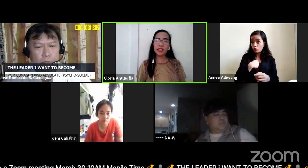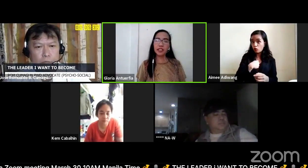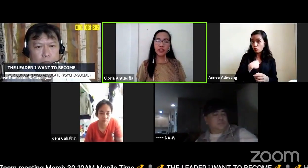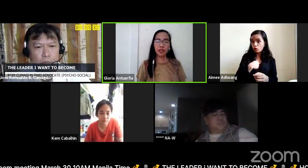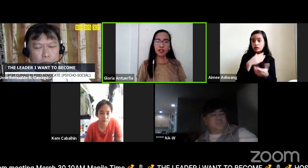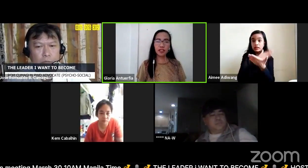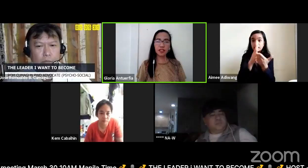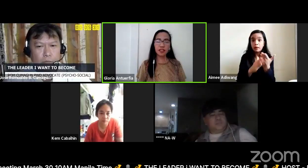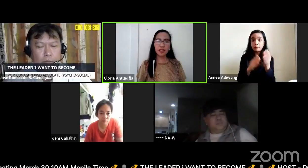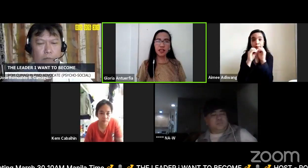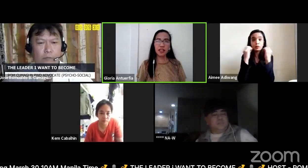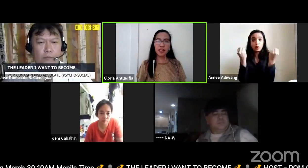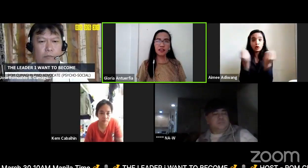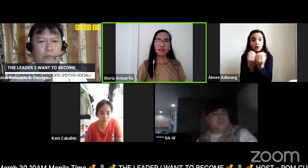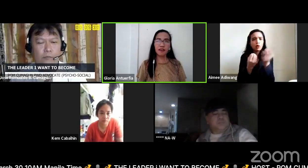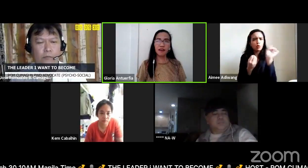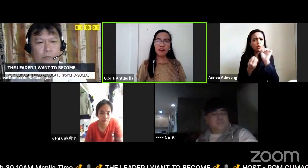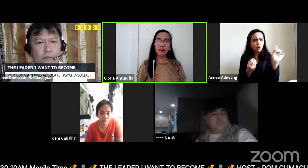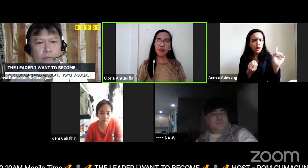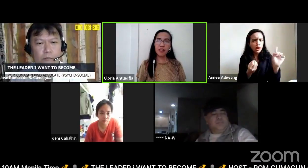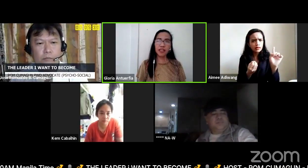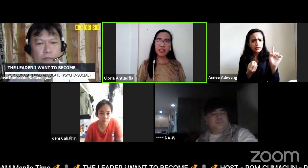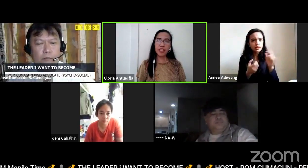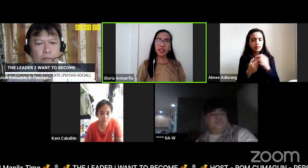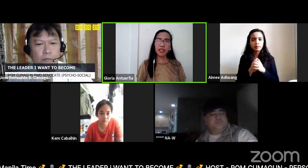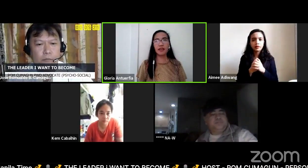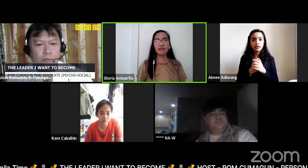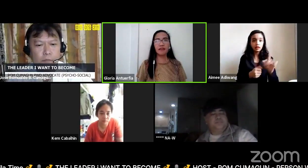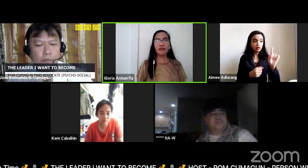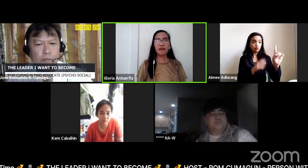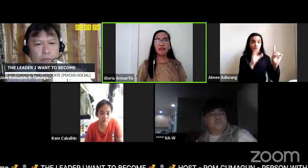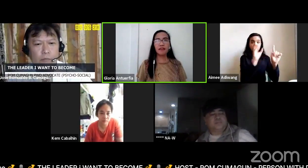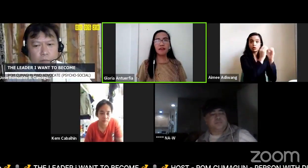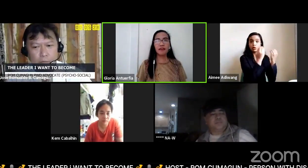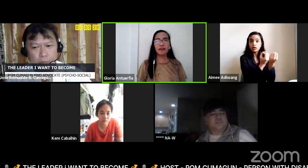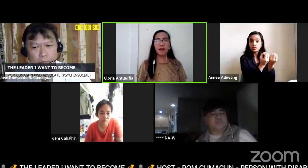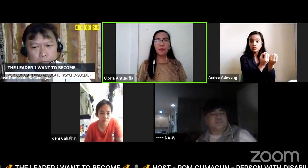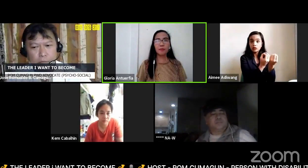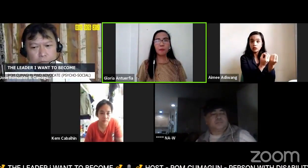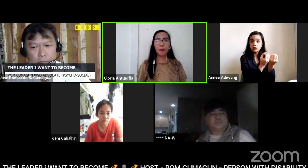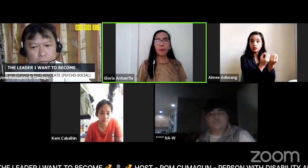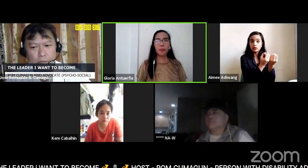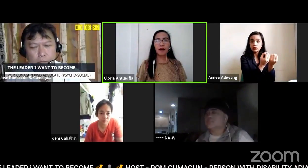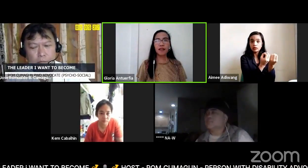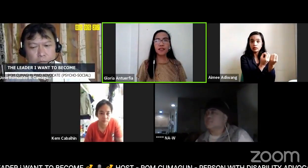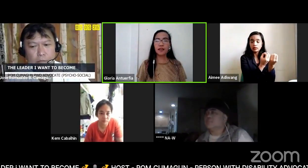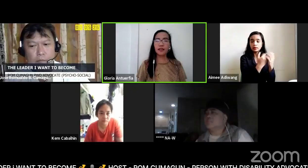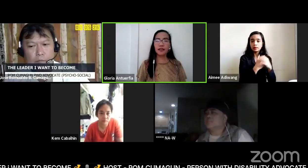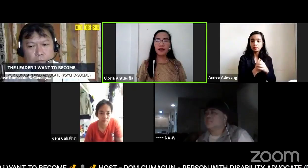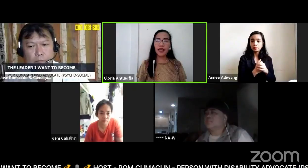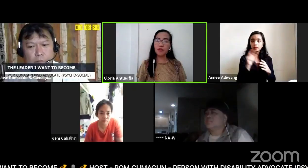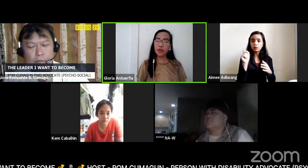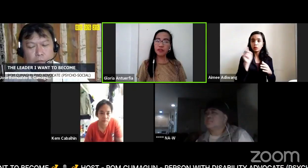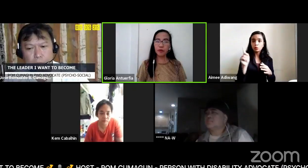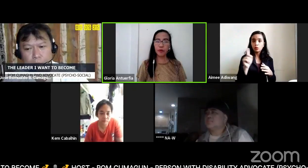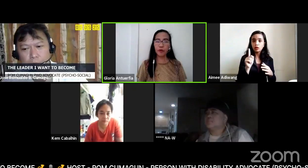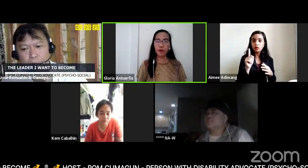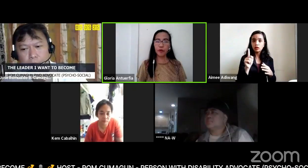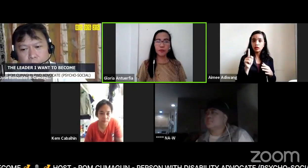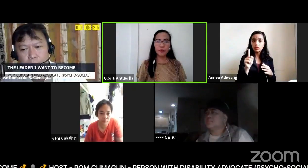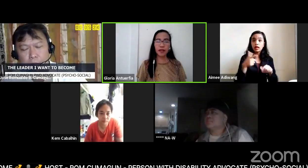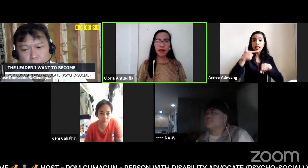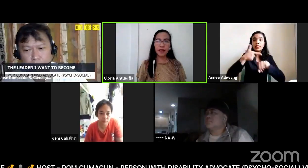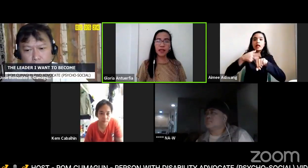some organizations that one organization is that the it's a